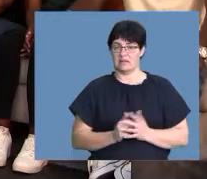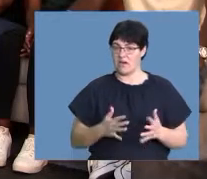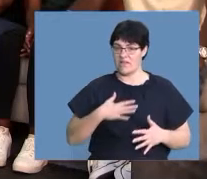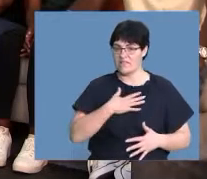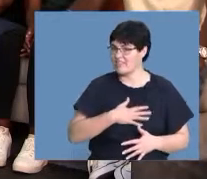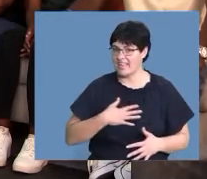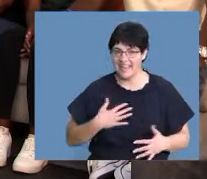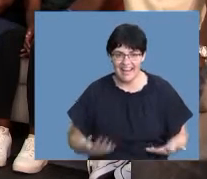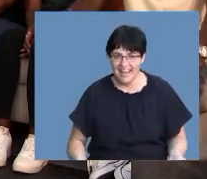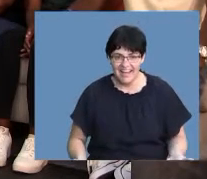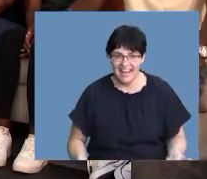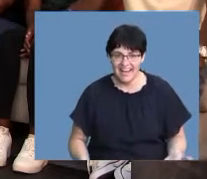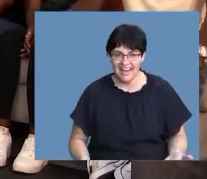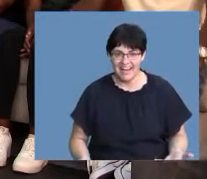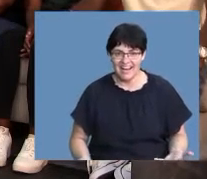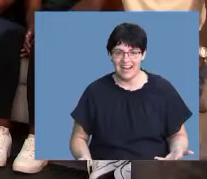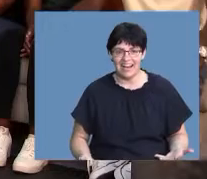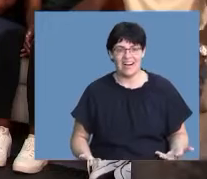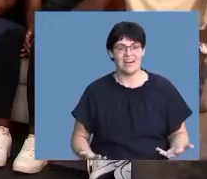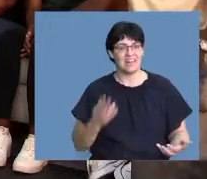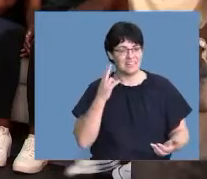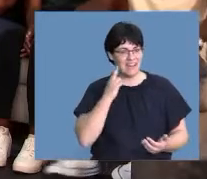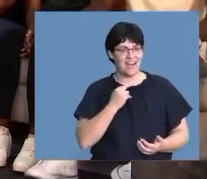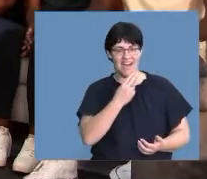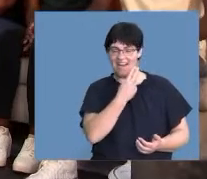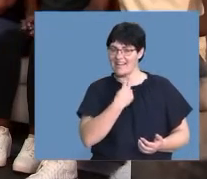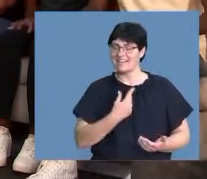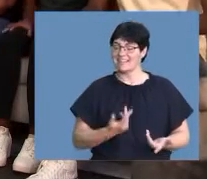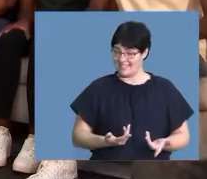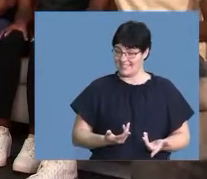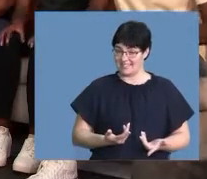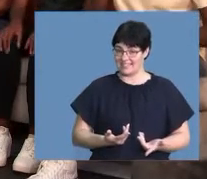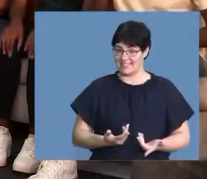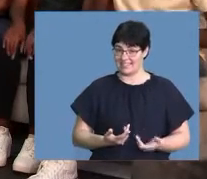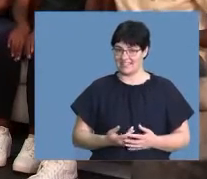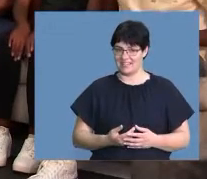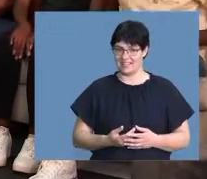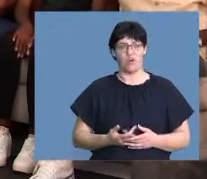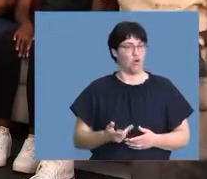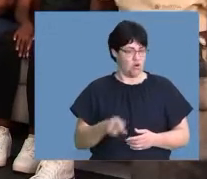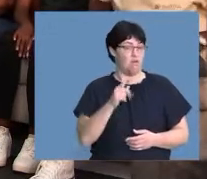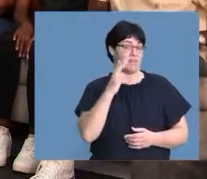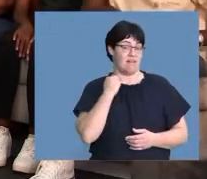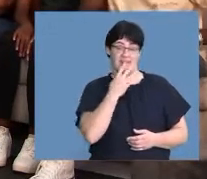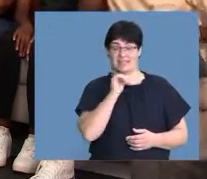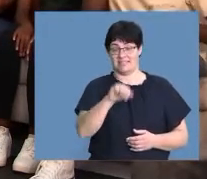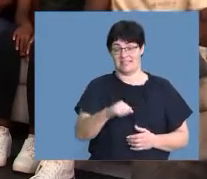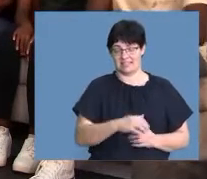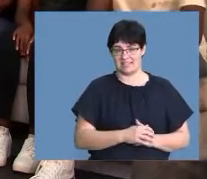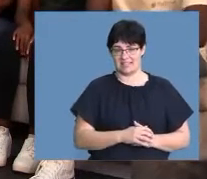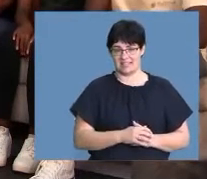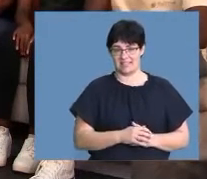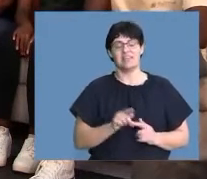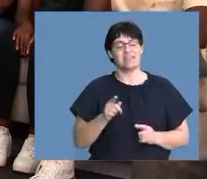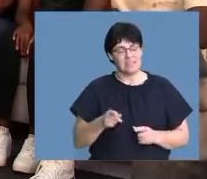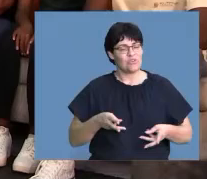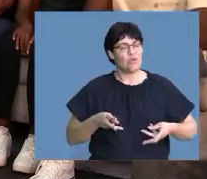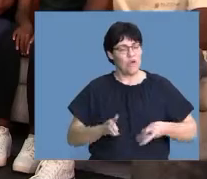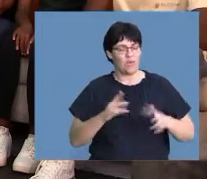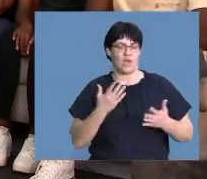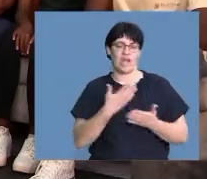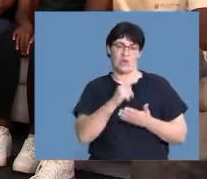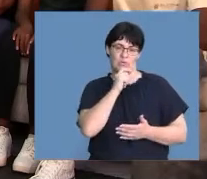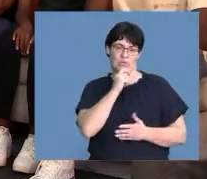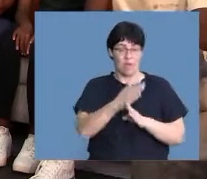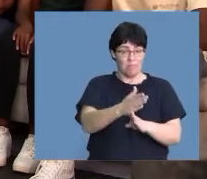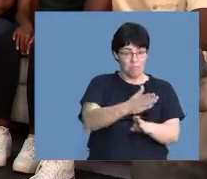feel, guys? Nice? Okay? Relax. That was nice. Okay, that is a technique that you can use before